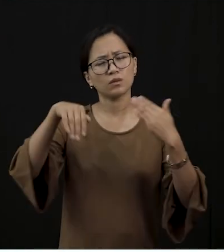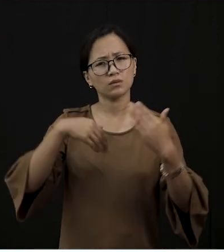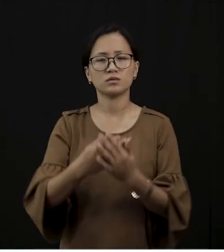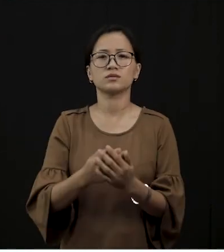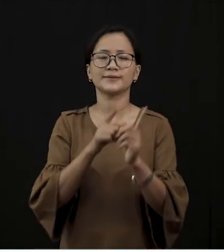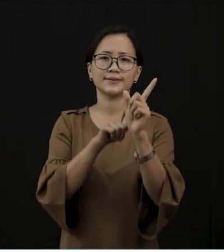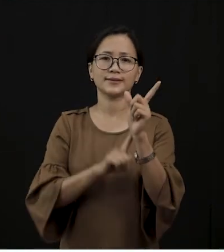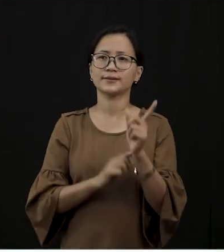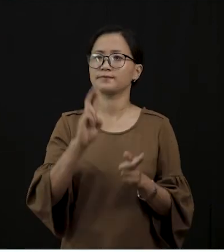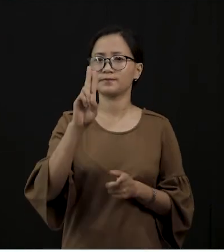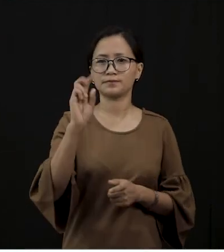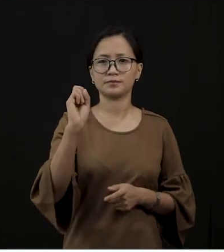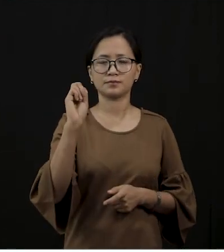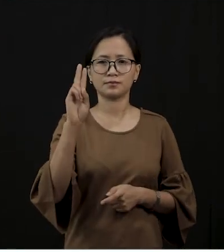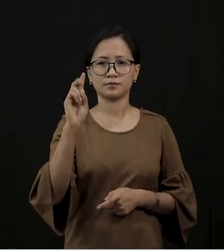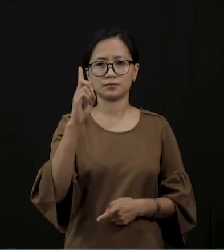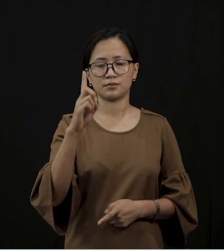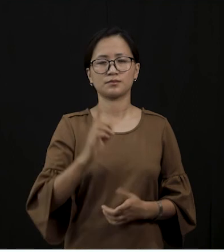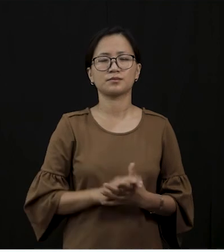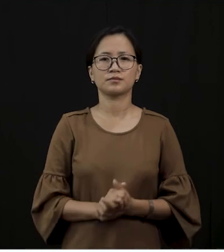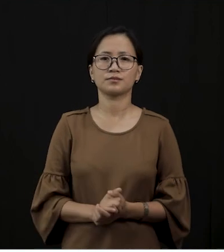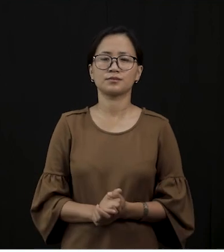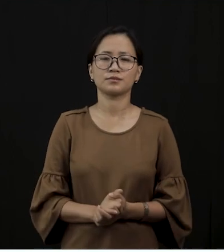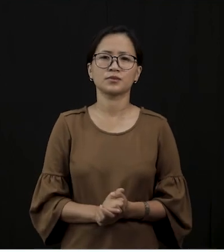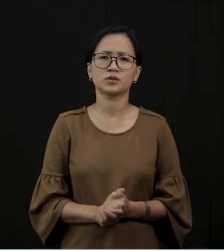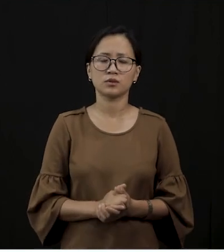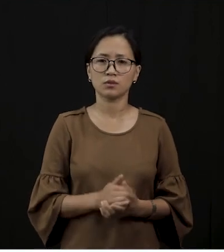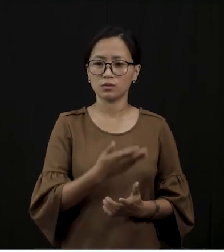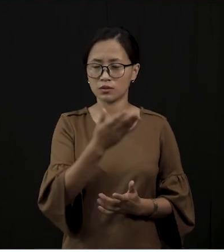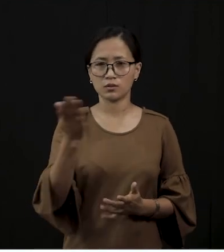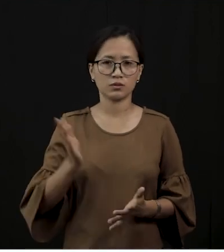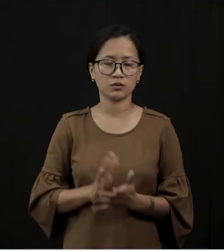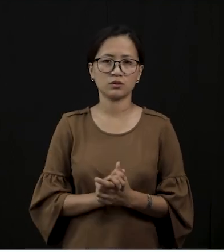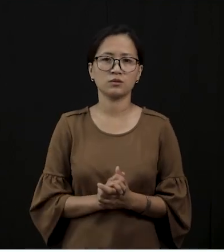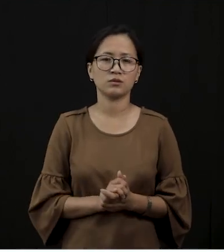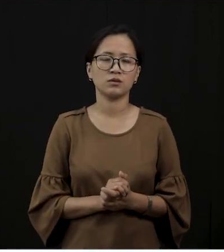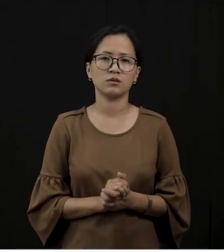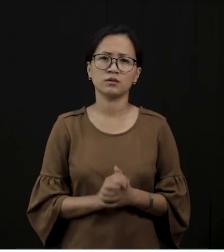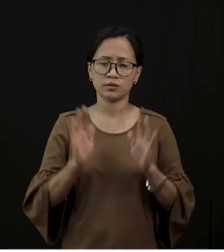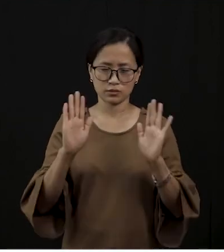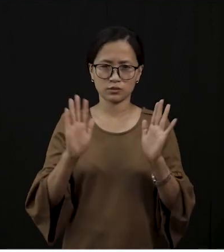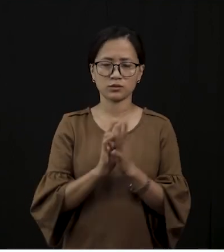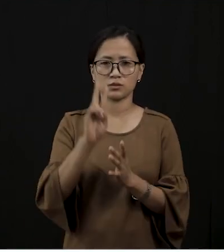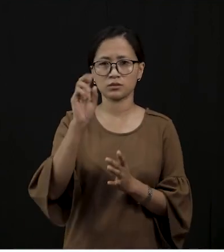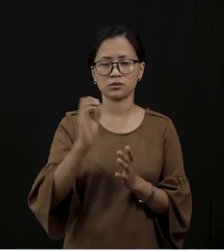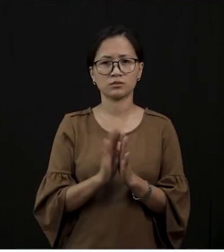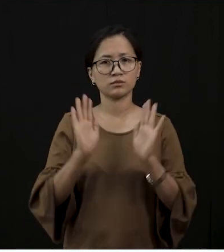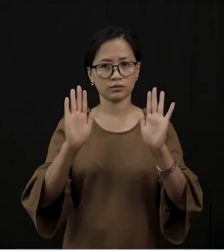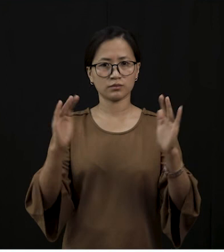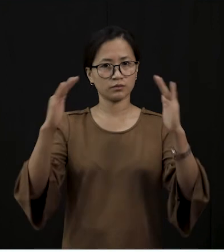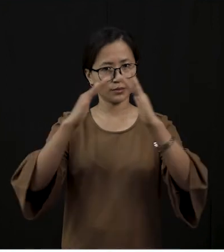of 2021. I hope all of you have 2021 calendar in your home,